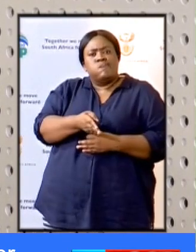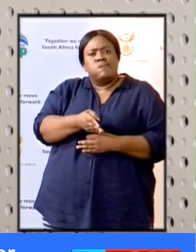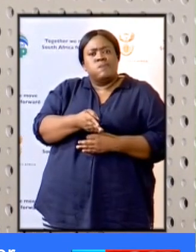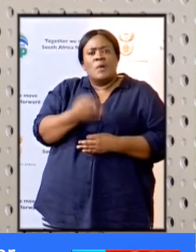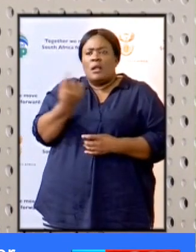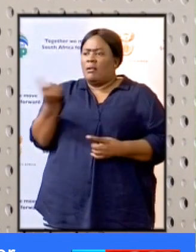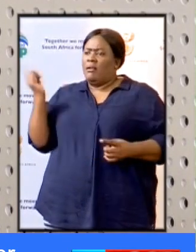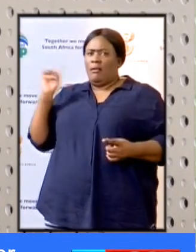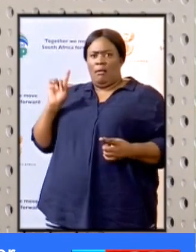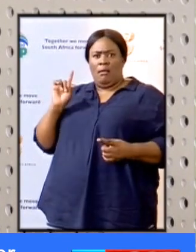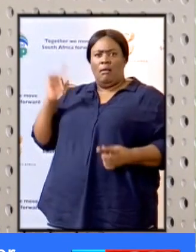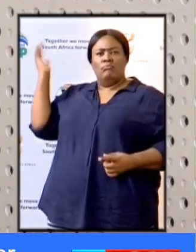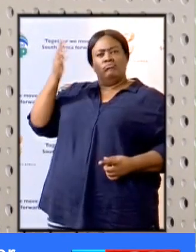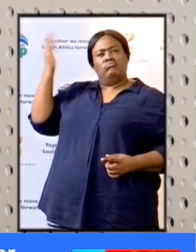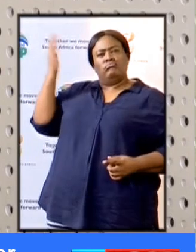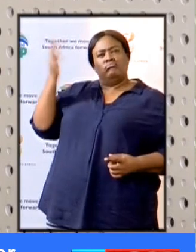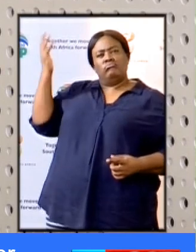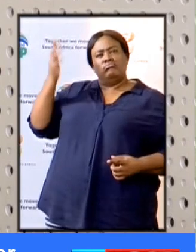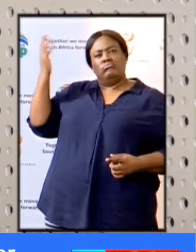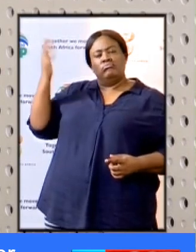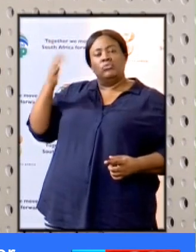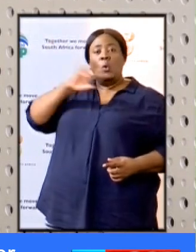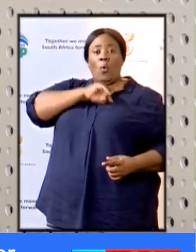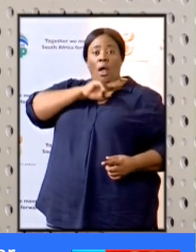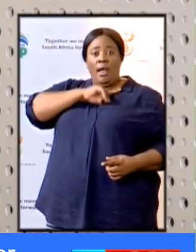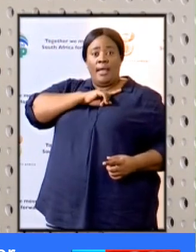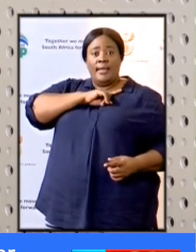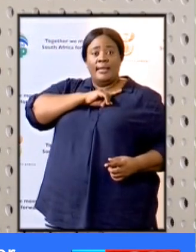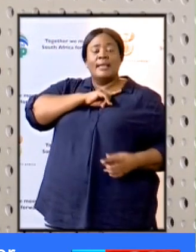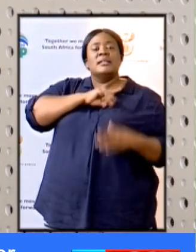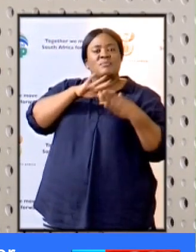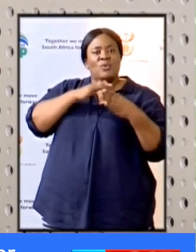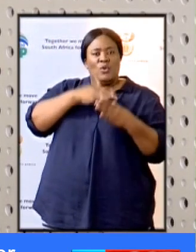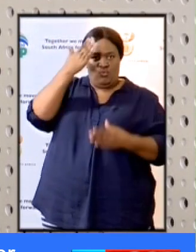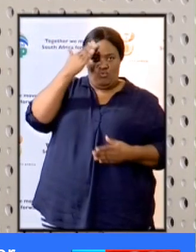briefings is because we know for a fact that you need this information.